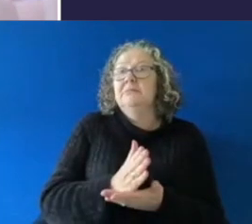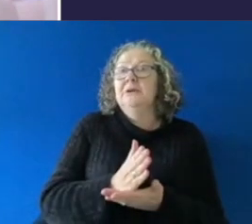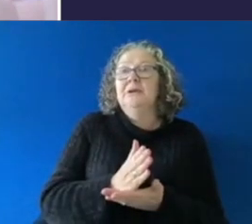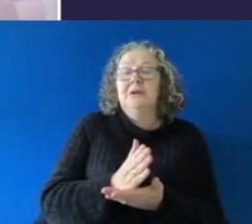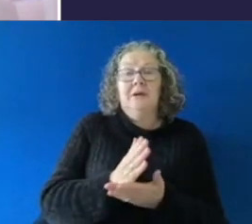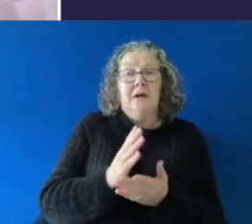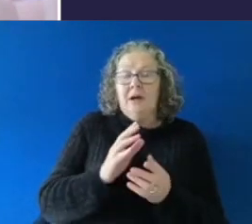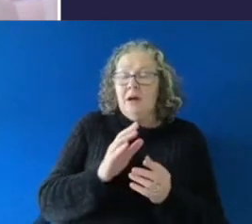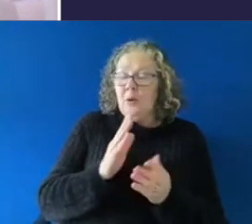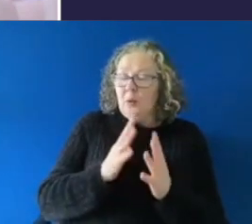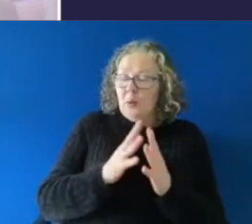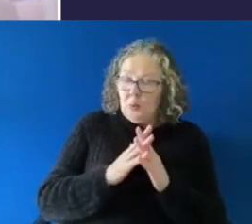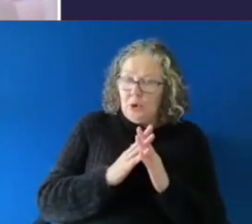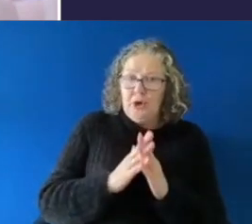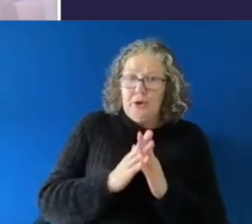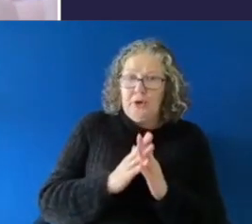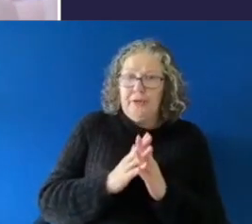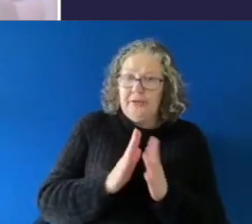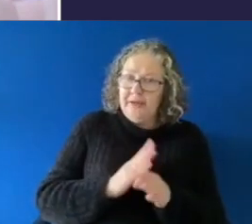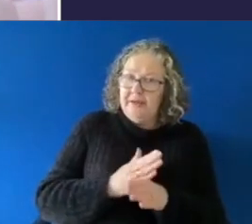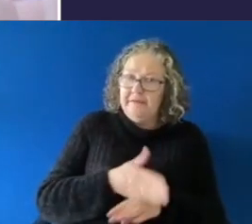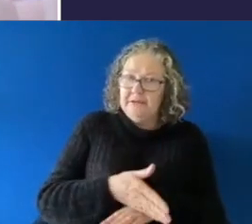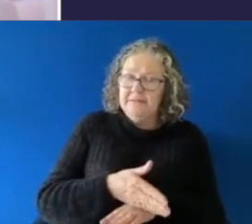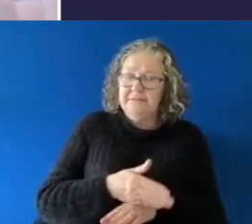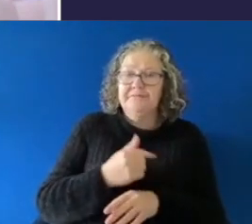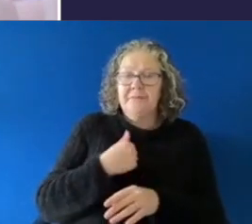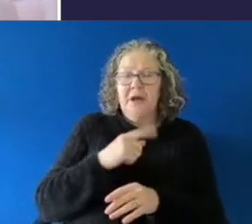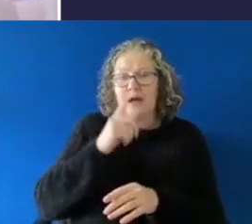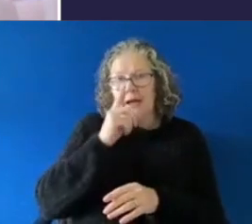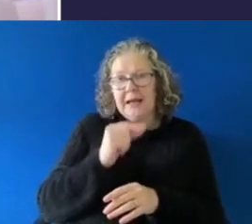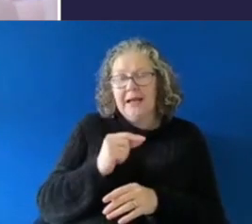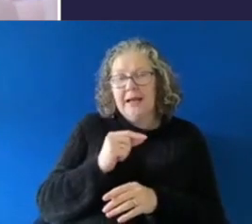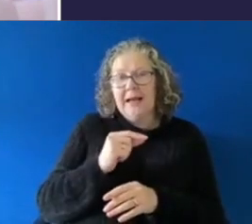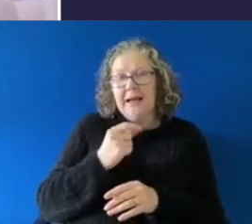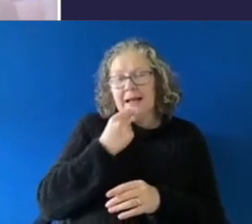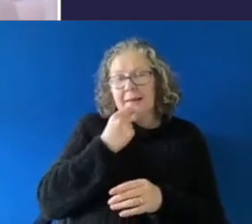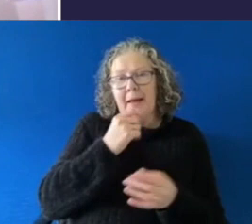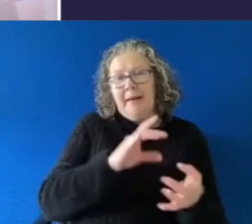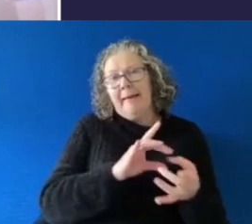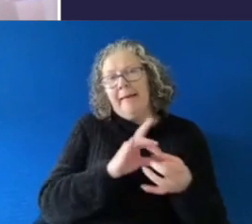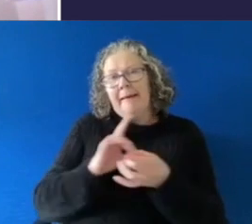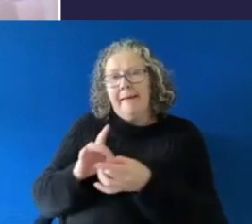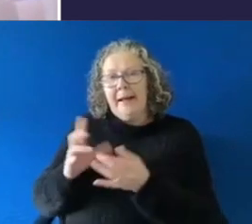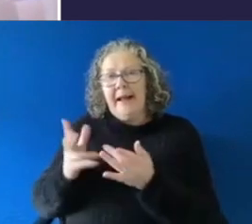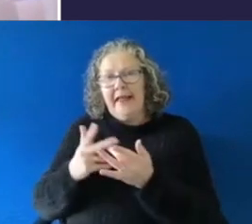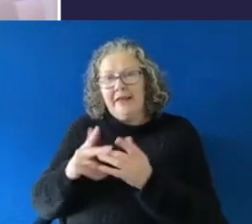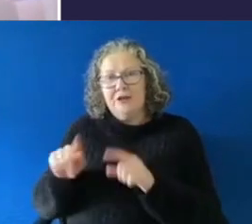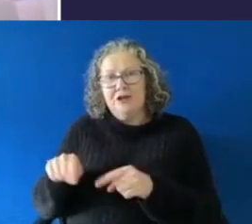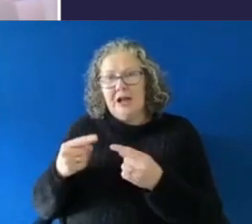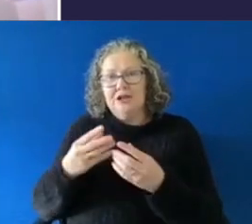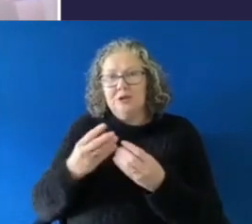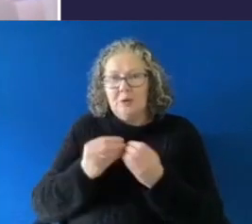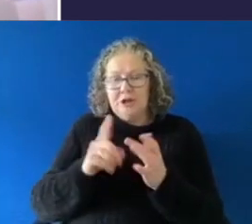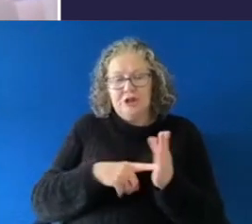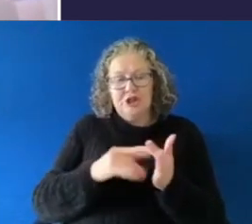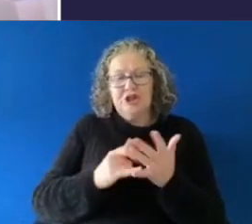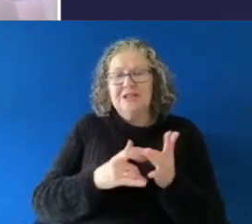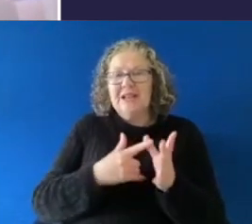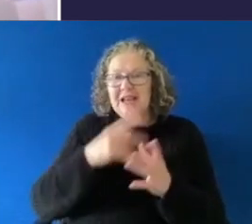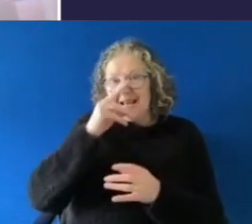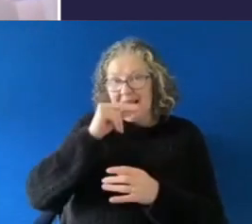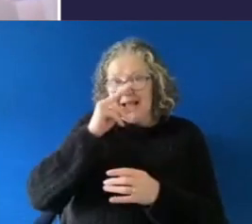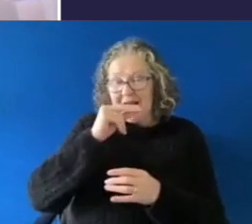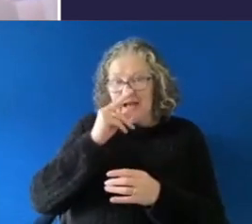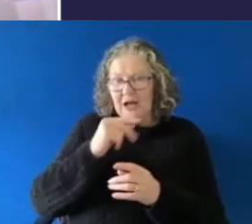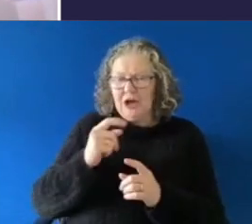worth the effort. And I relate this to another little challenge, I guess, that was early in Jessica's life, when very early